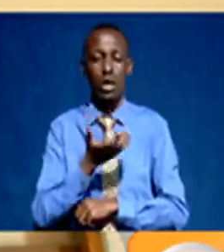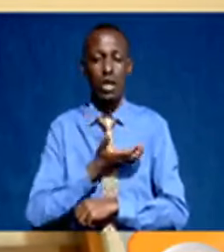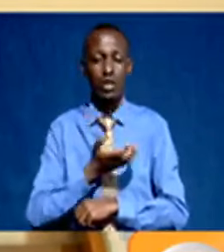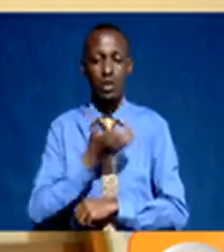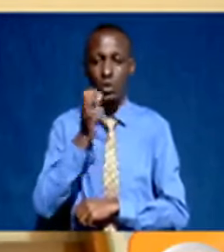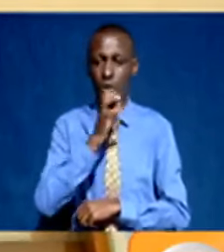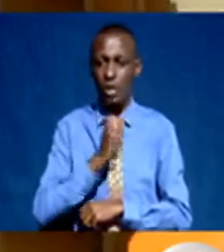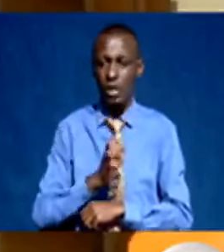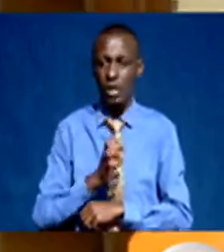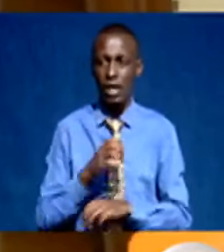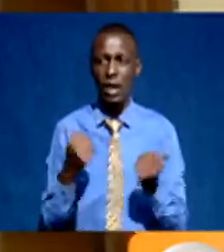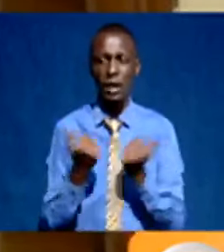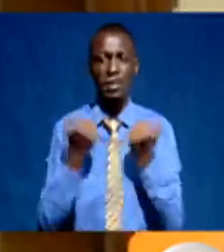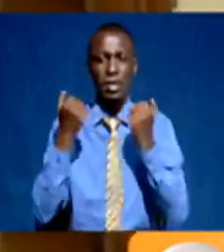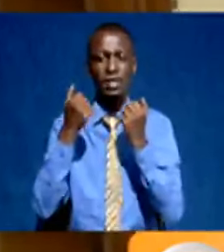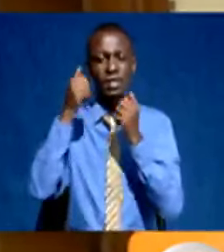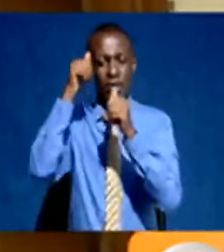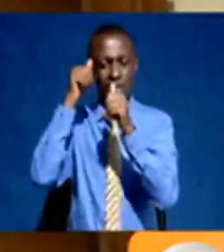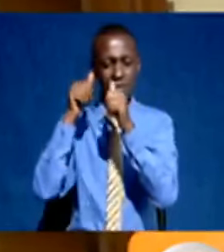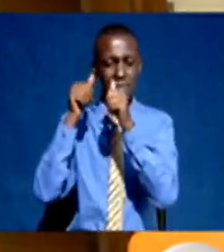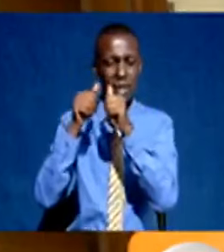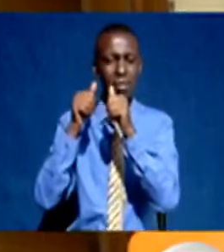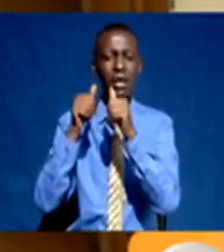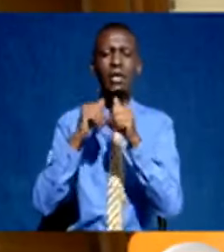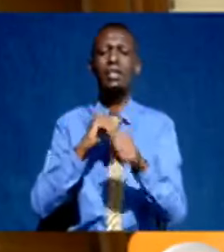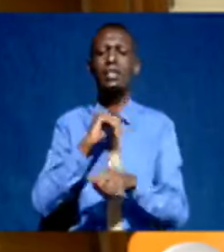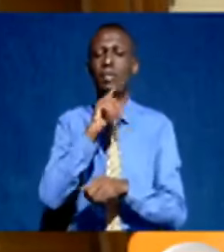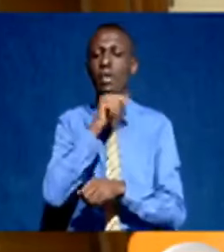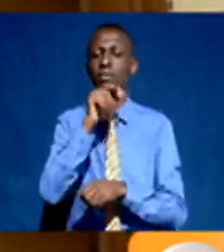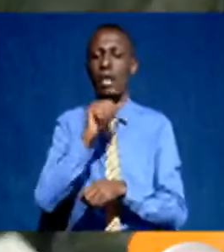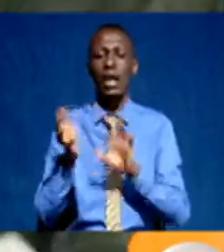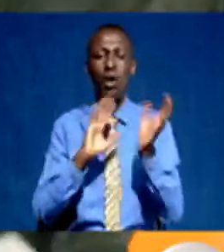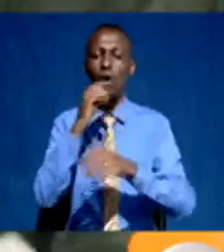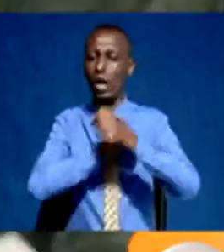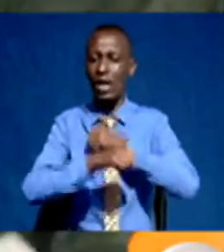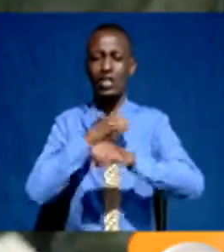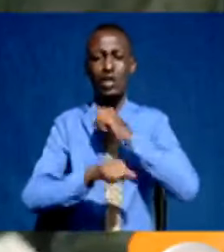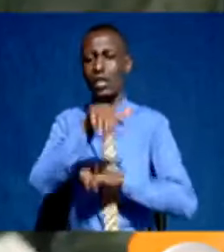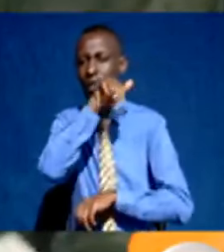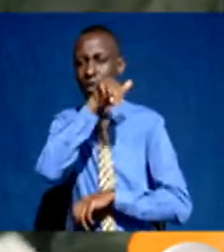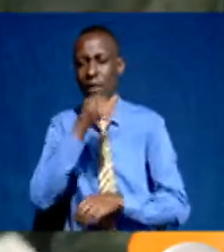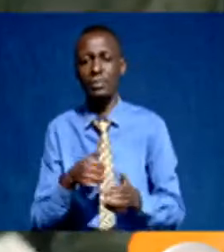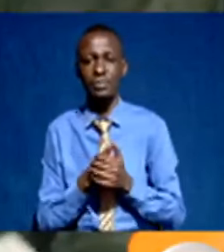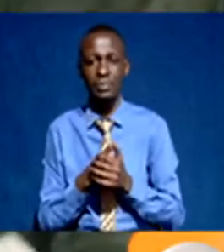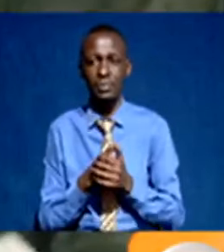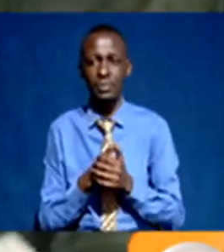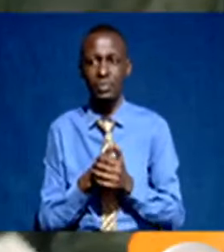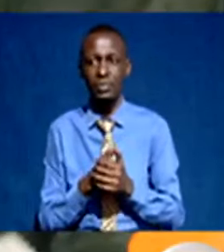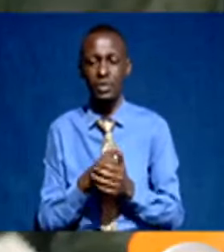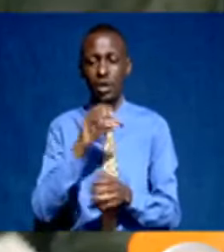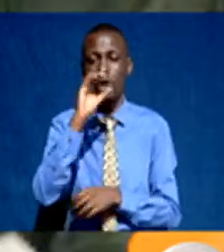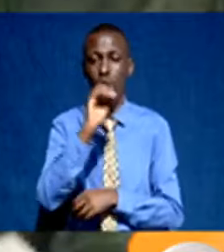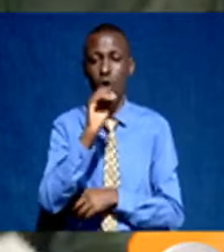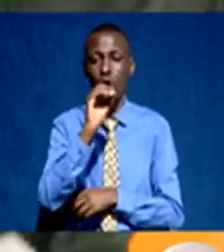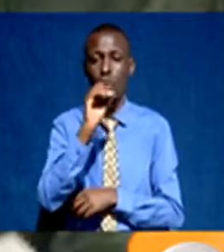greatly mirrors that of his late father. Jaramogi alikuwa mtu hodari sana kupigia siasa ya